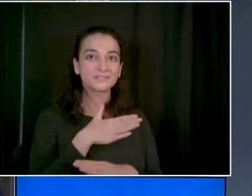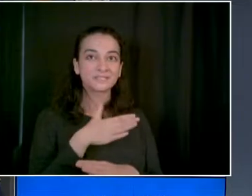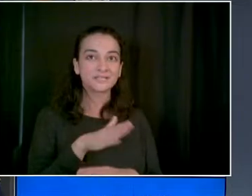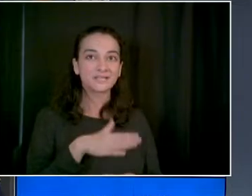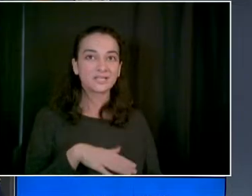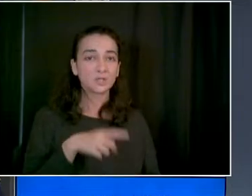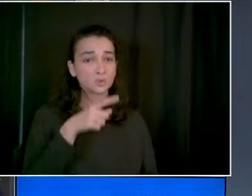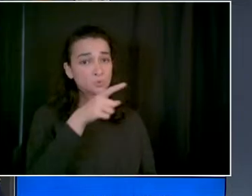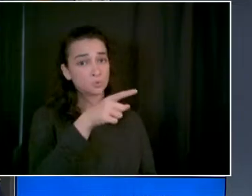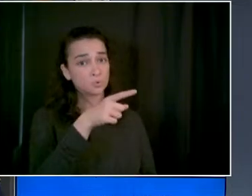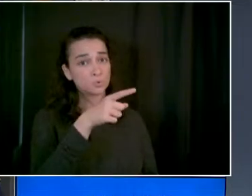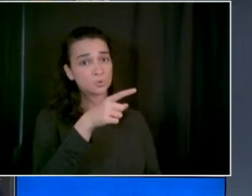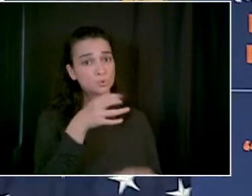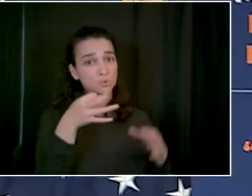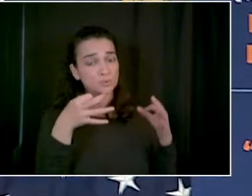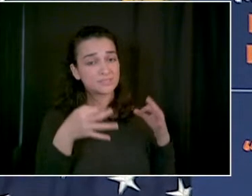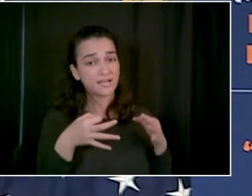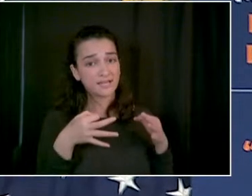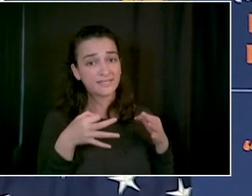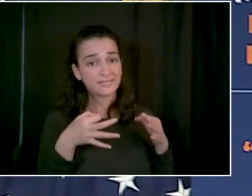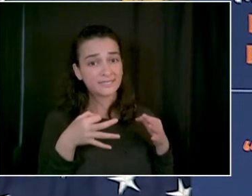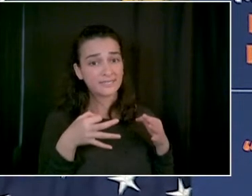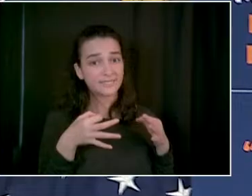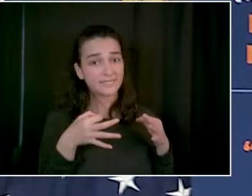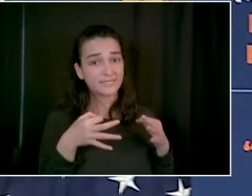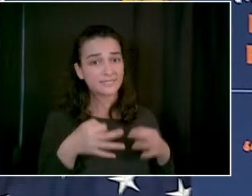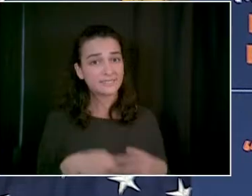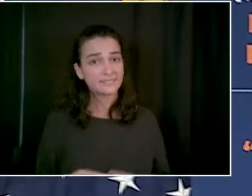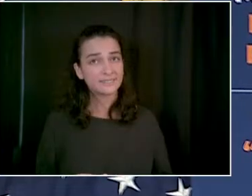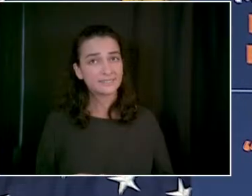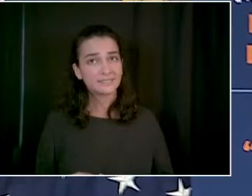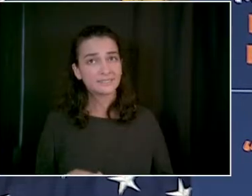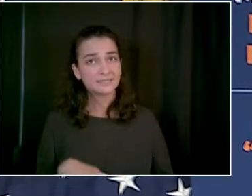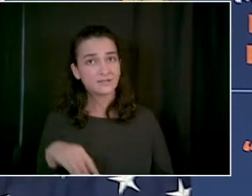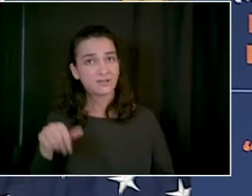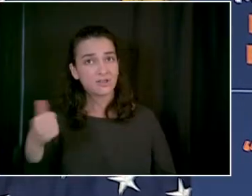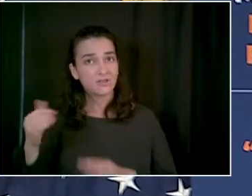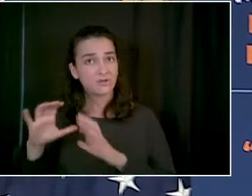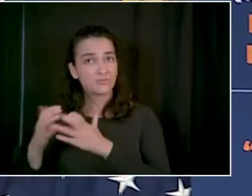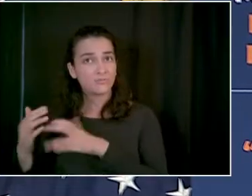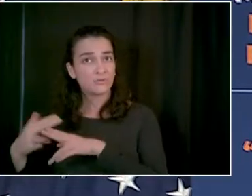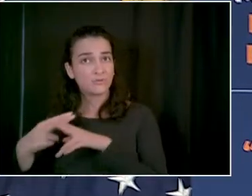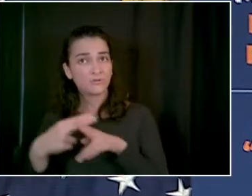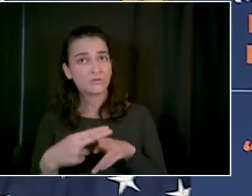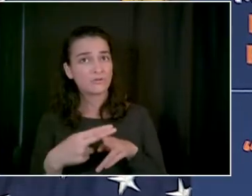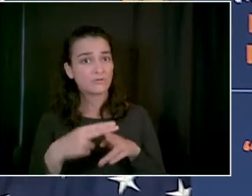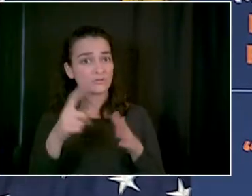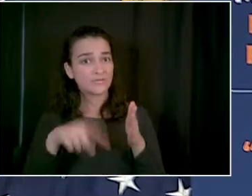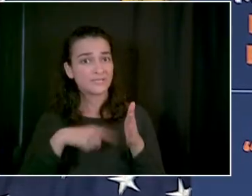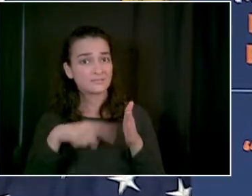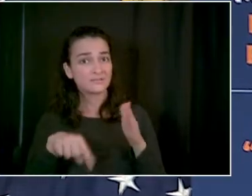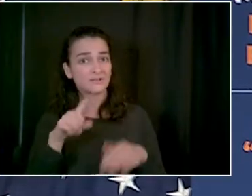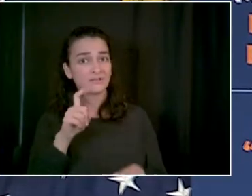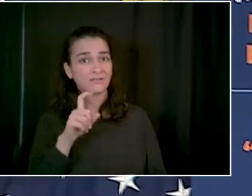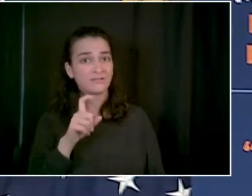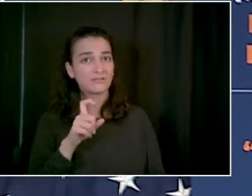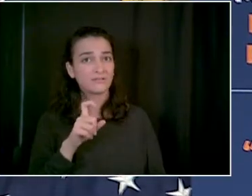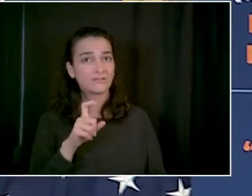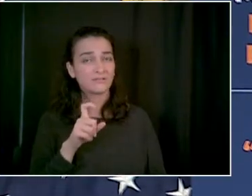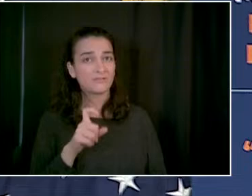your response to that? Well, listen, everyone knows my feeling about the increase in anti-Semitism